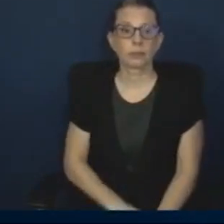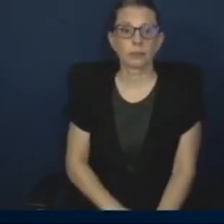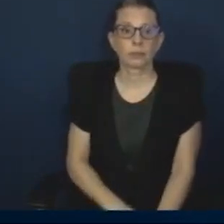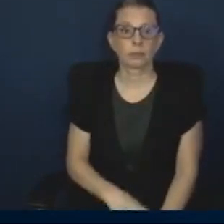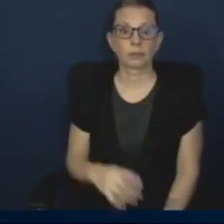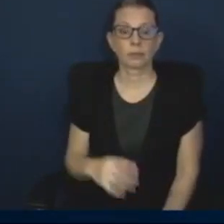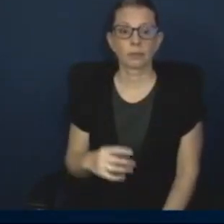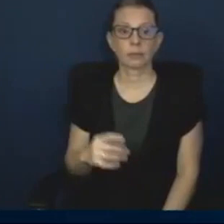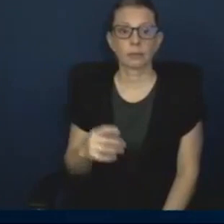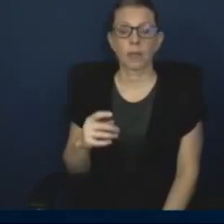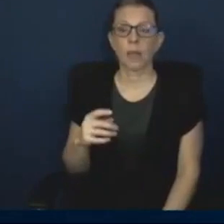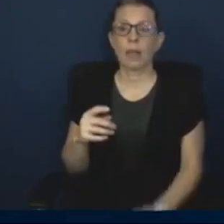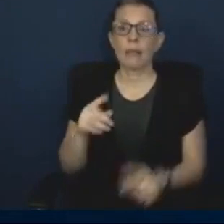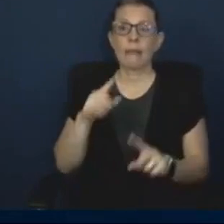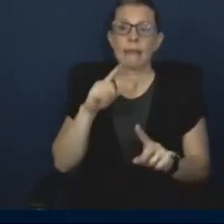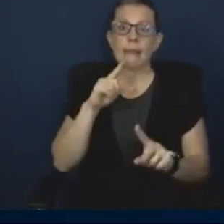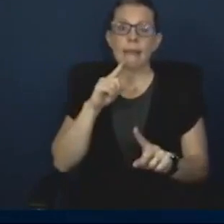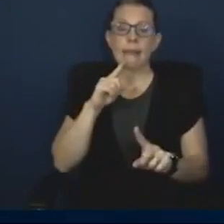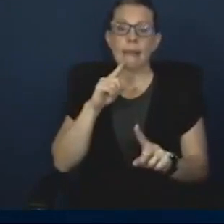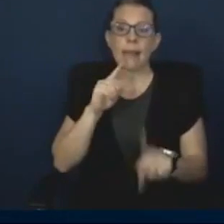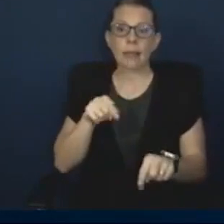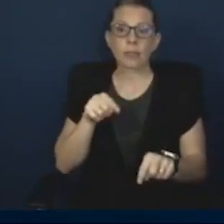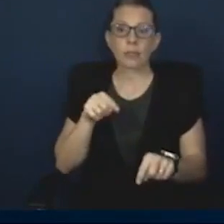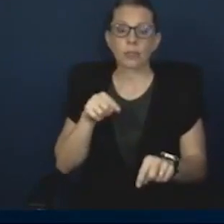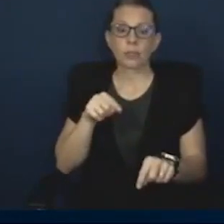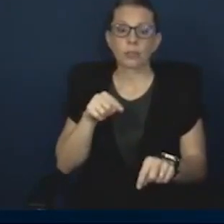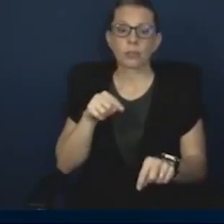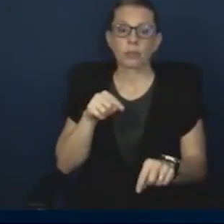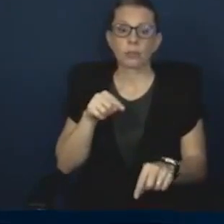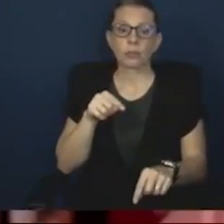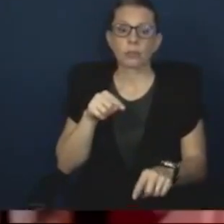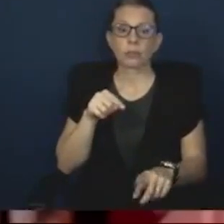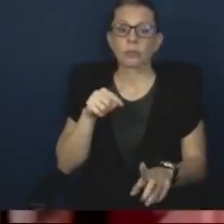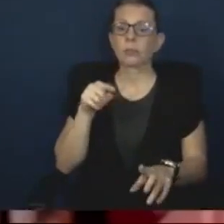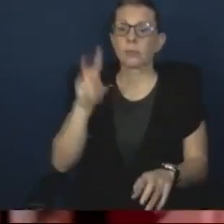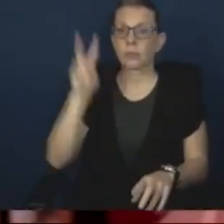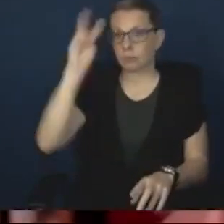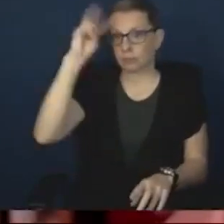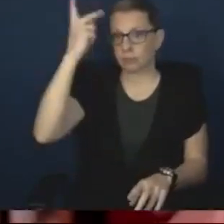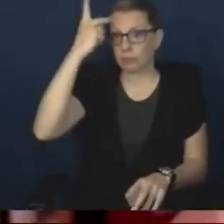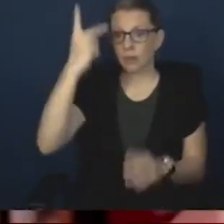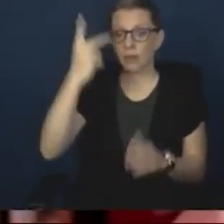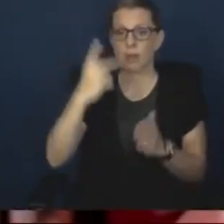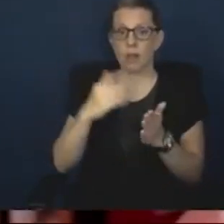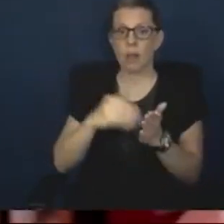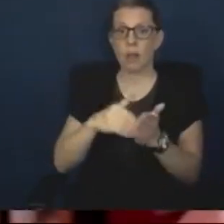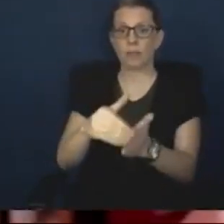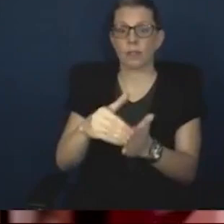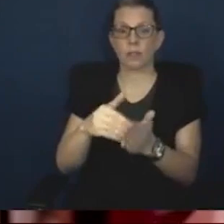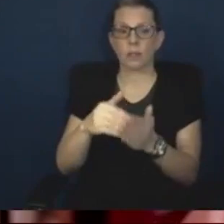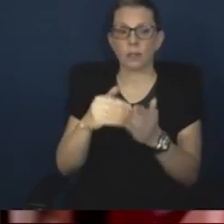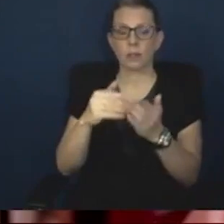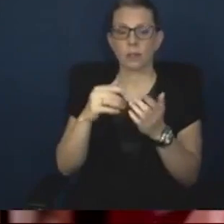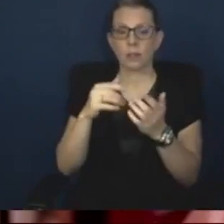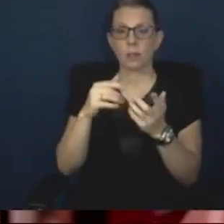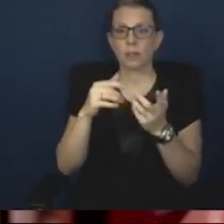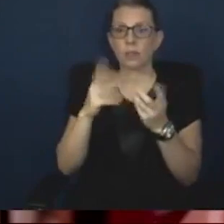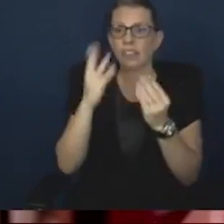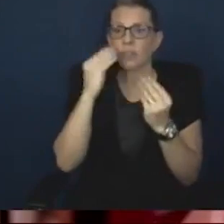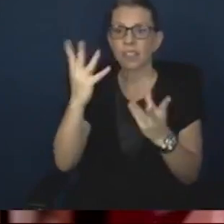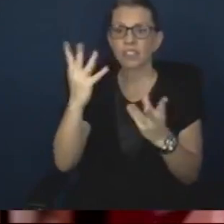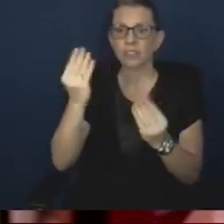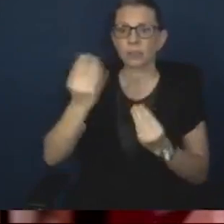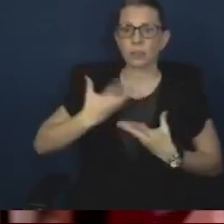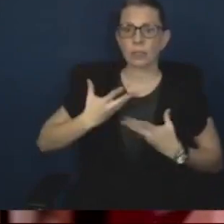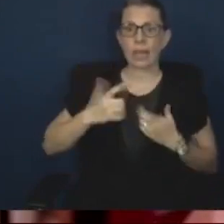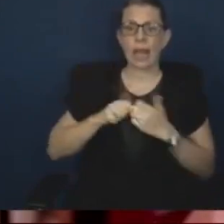this. How do you tackle that information on your show, Doctor, and your podcast? Like, what do you hear? And when information comes in,